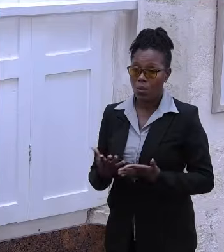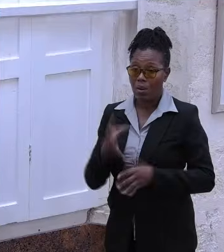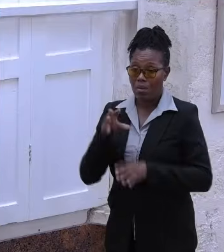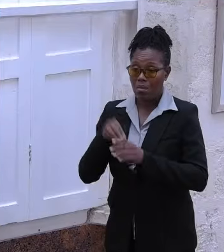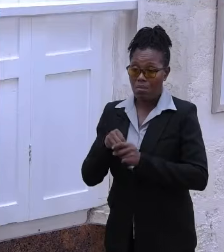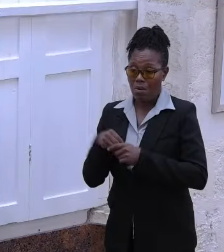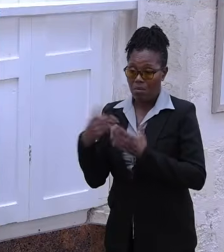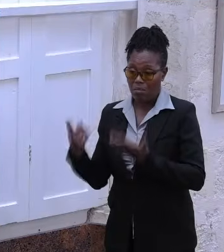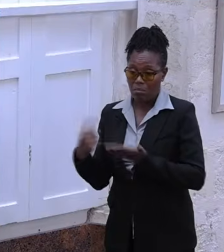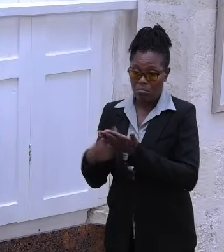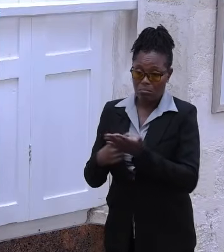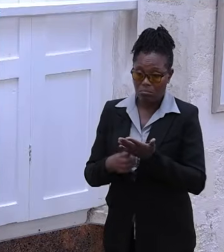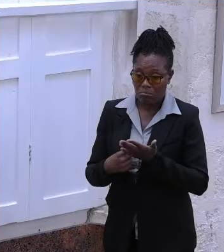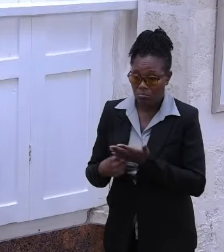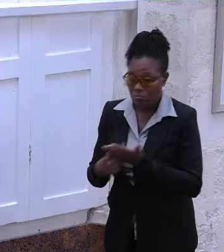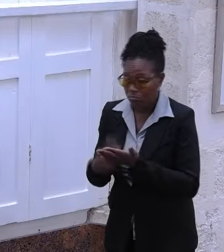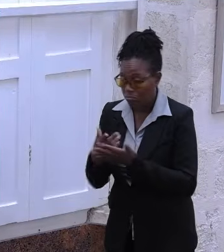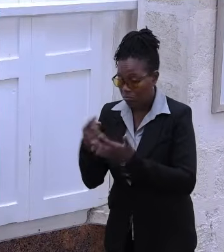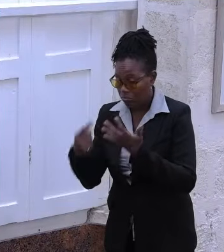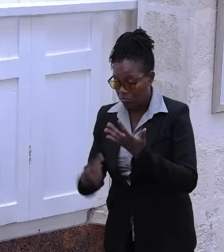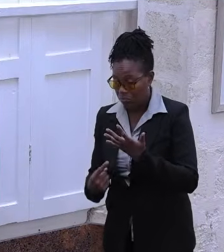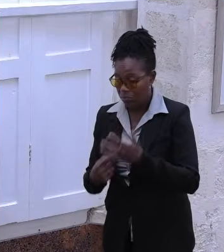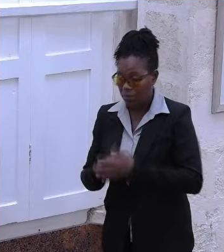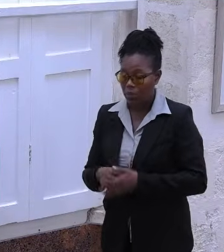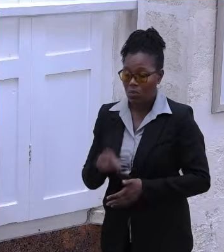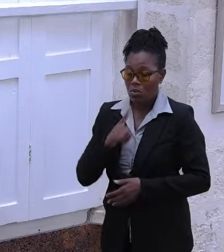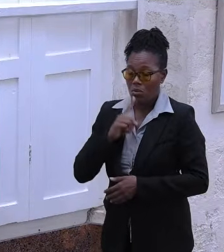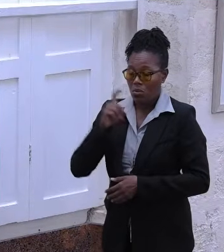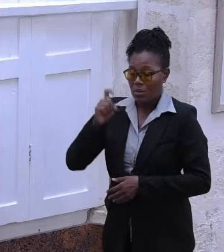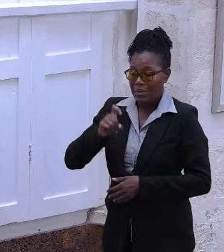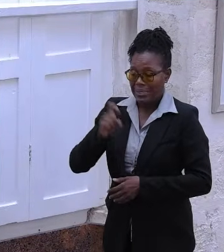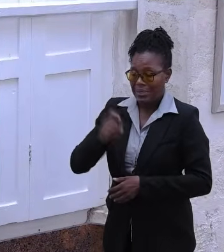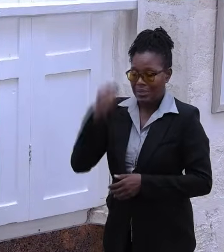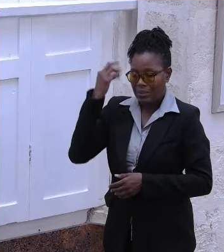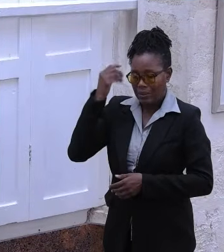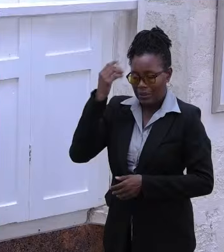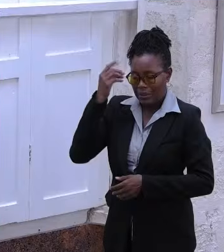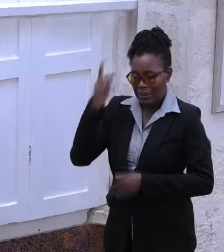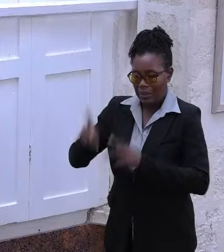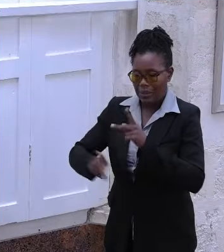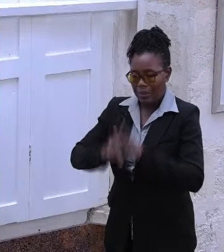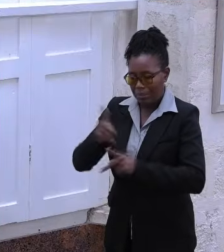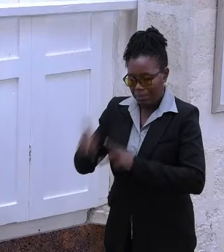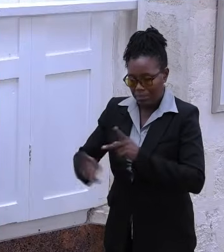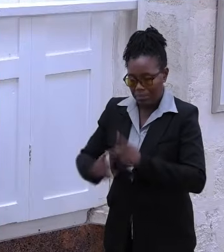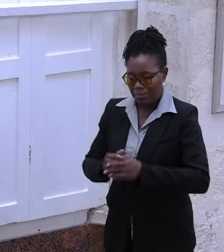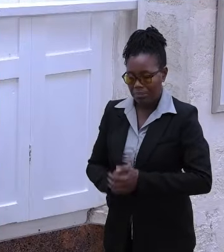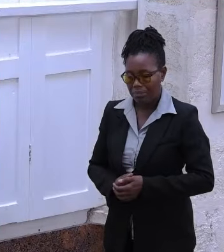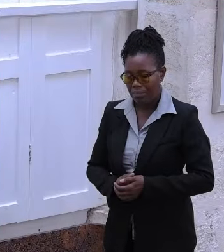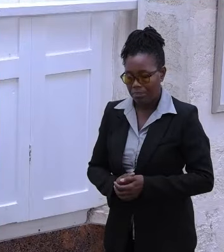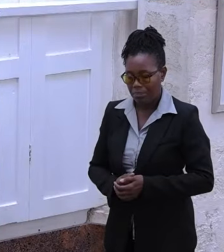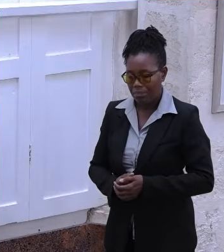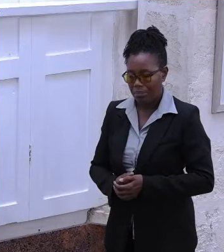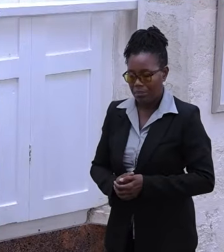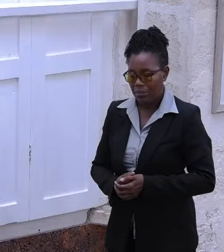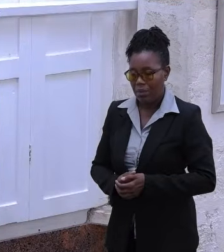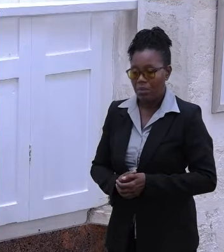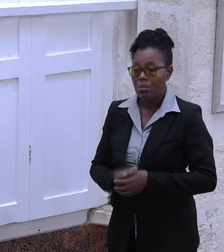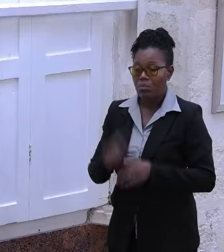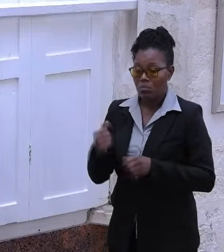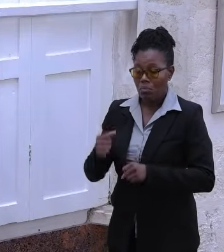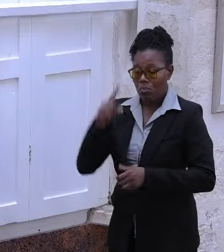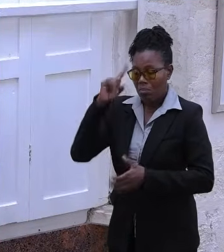matters really need to be mindful of the public that we are bringing along. And I strongly believe